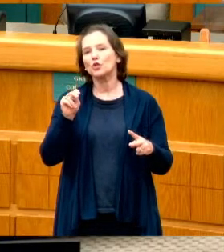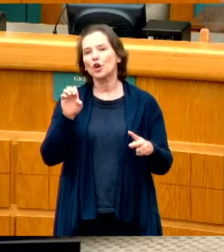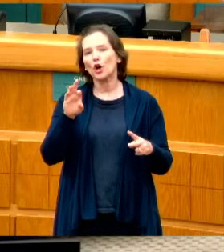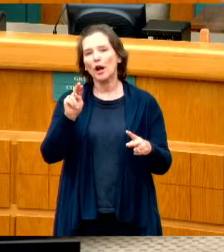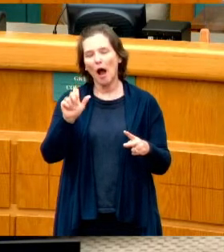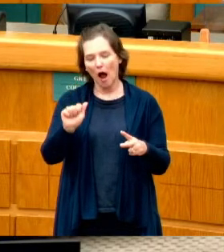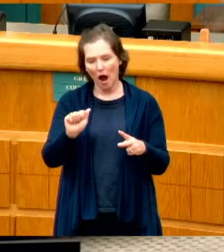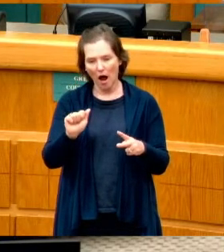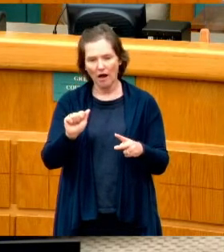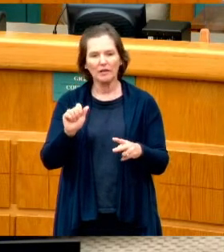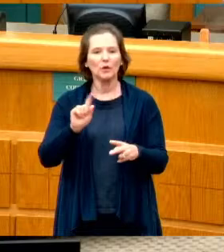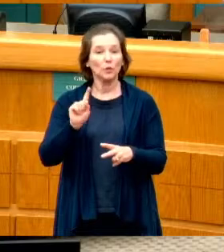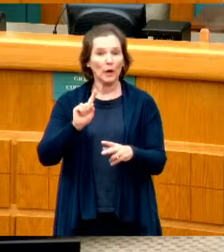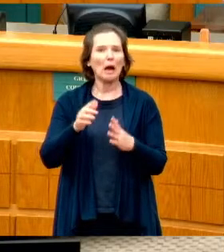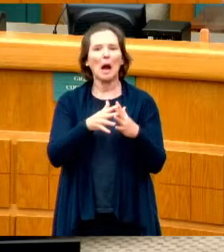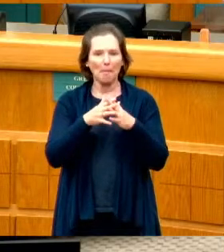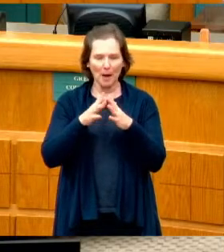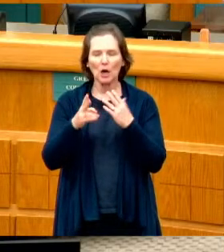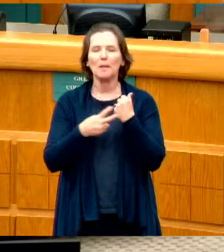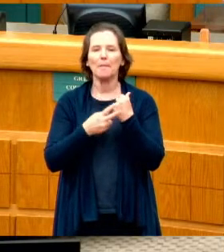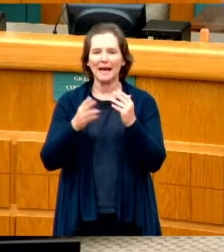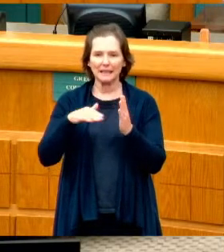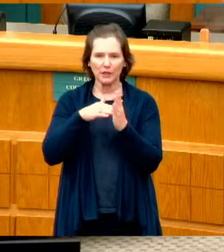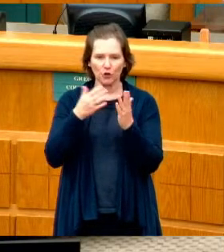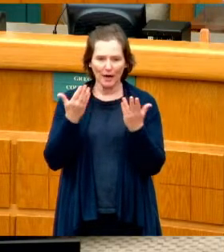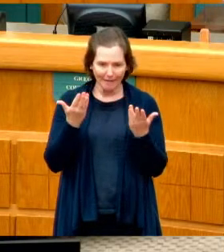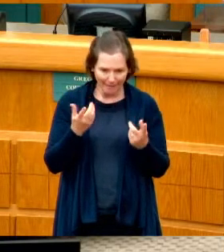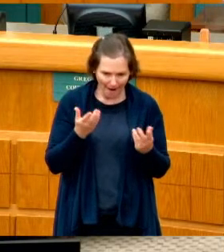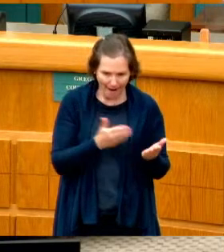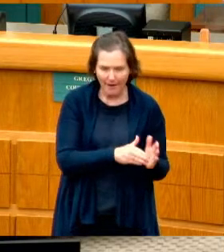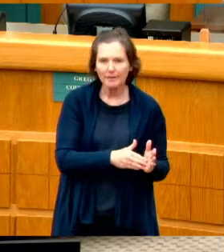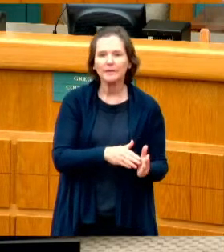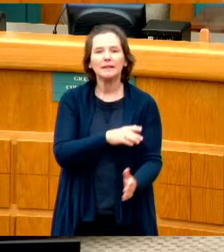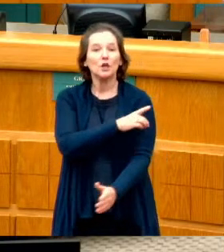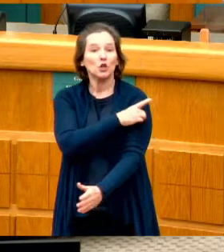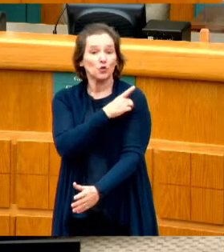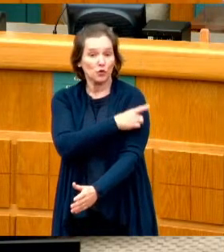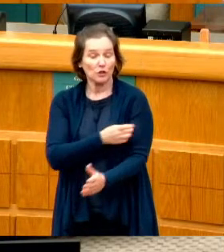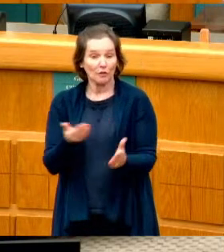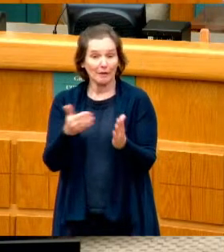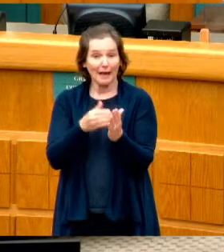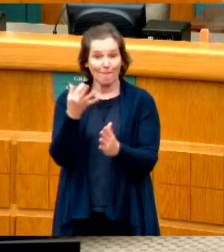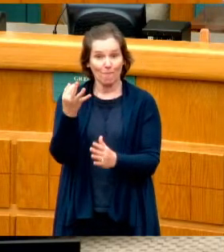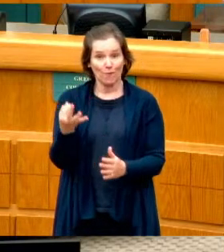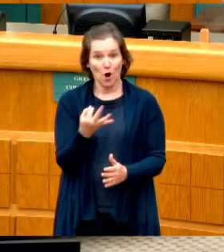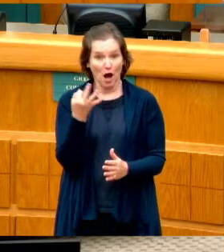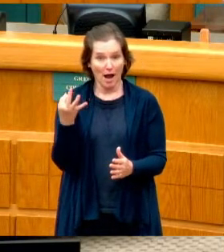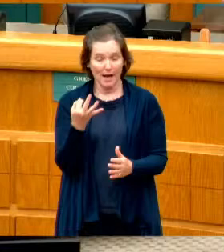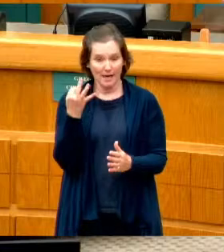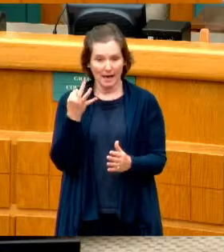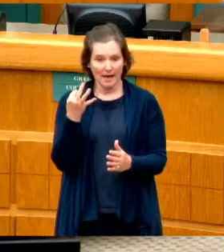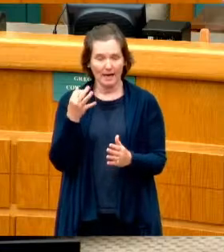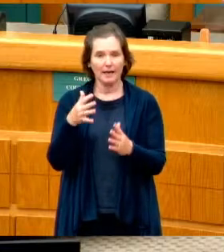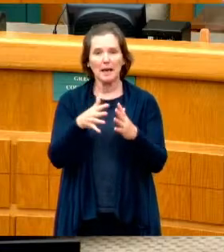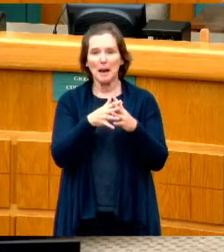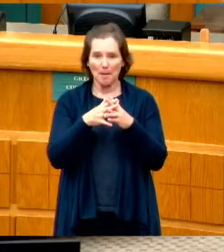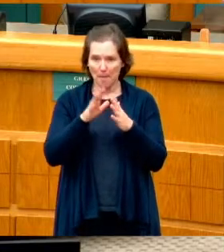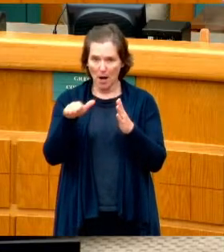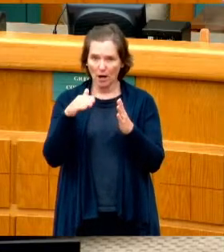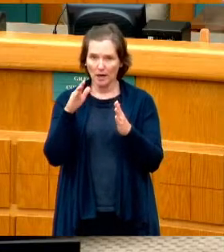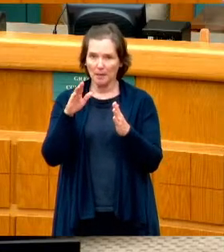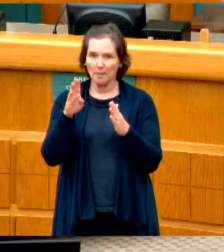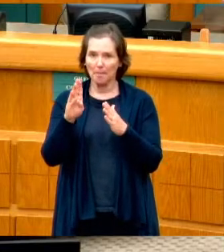Friday, March the 12th, they will be holding another second-dose Moderna vaccine clinic at the American Bank Center